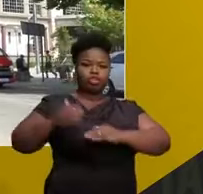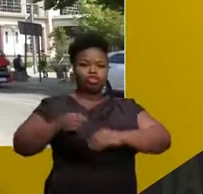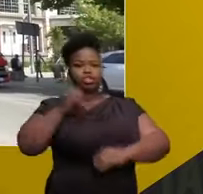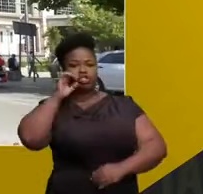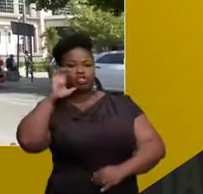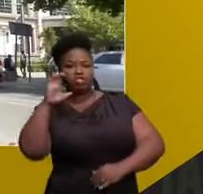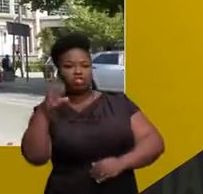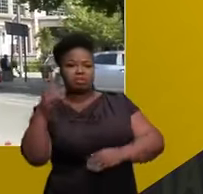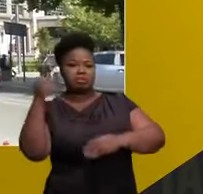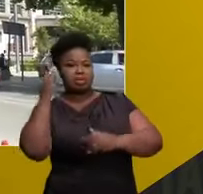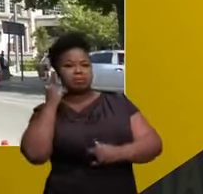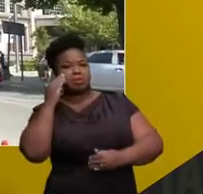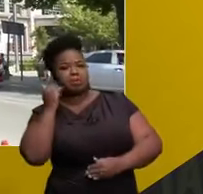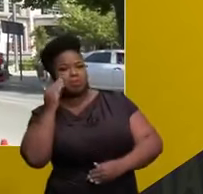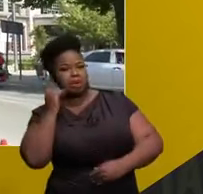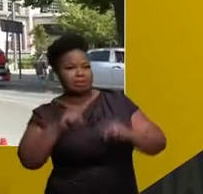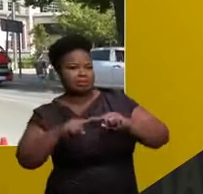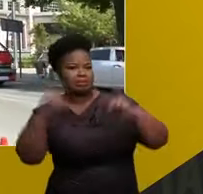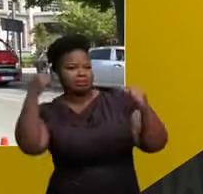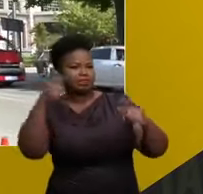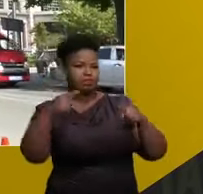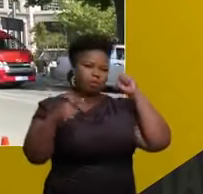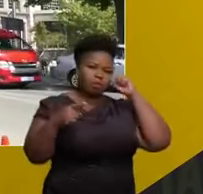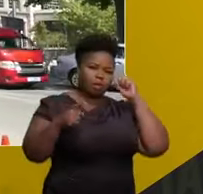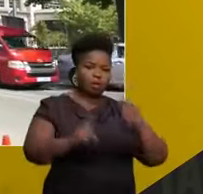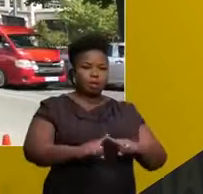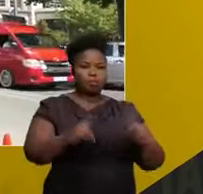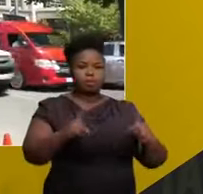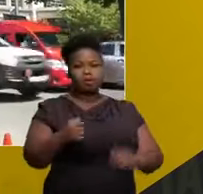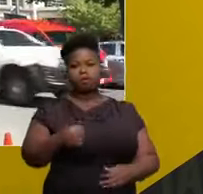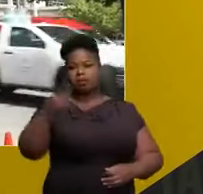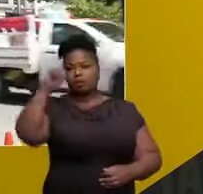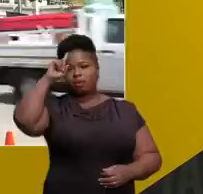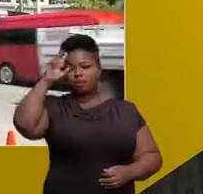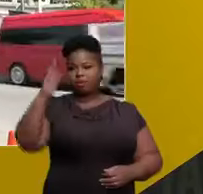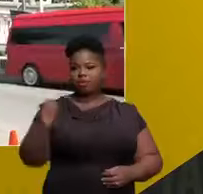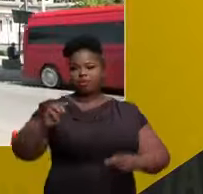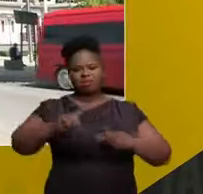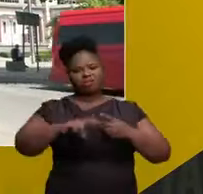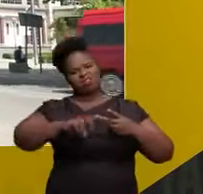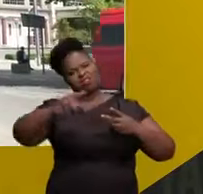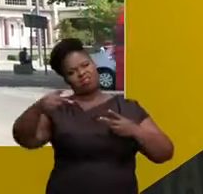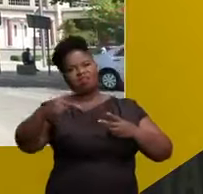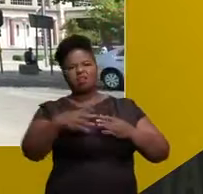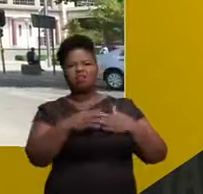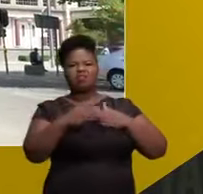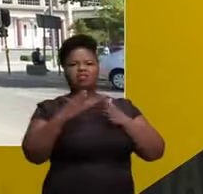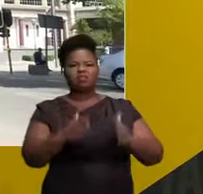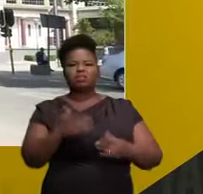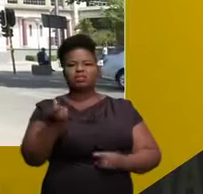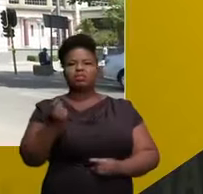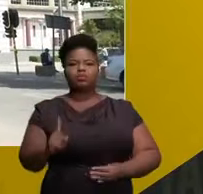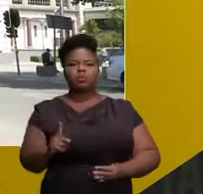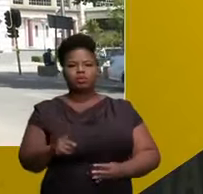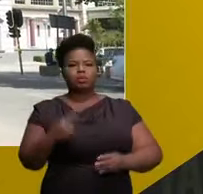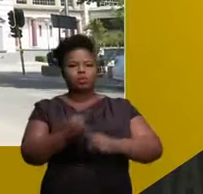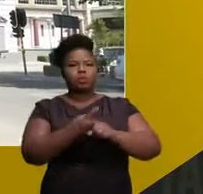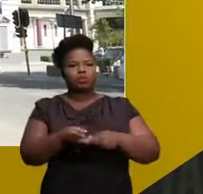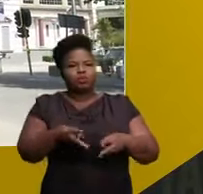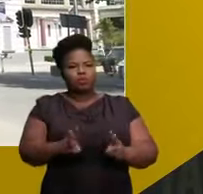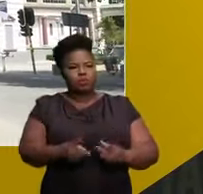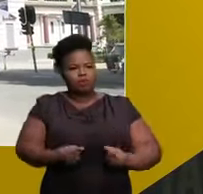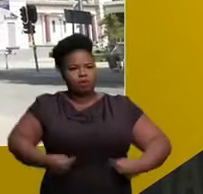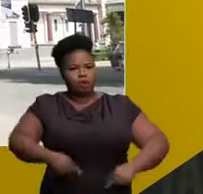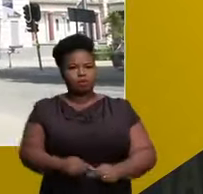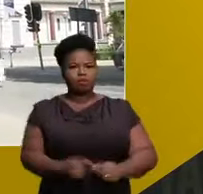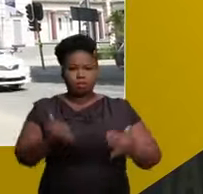race. But at this point, what Mandela and other leaders have done, they've paved the way for us. It's time for us